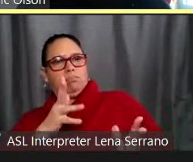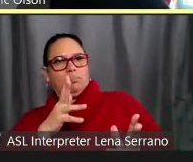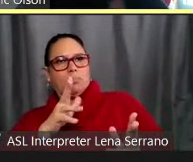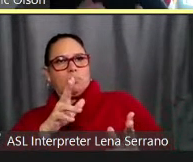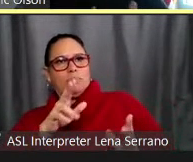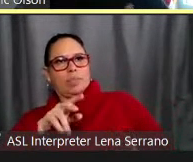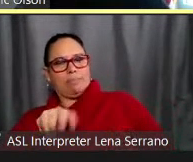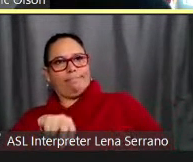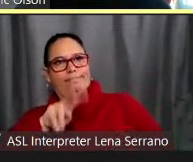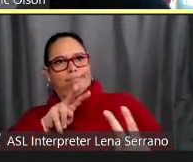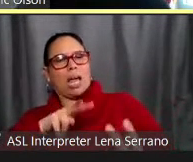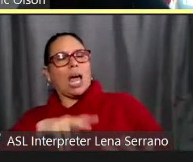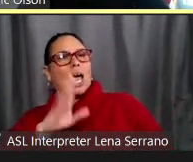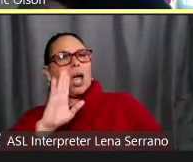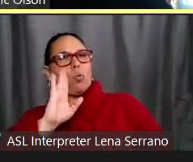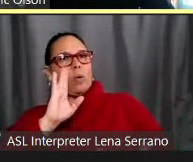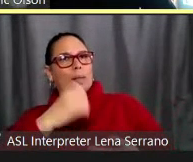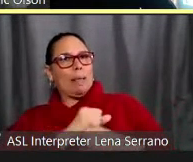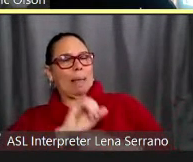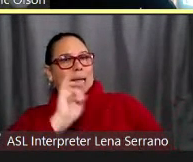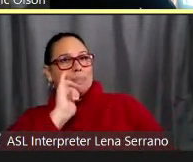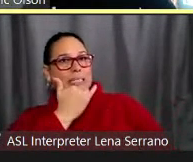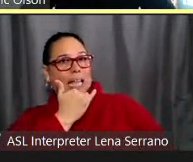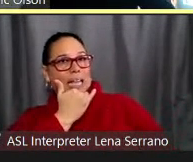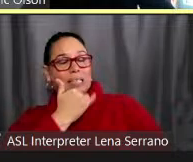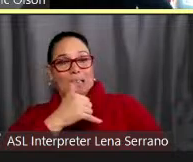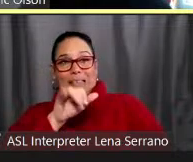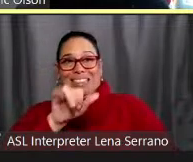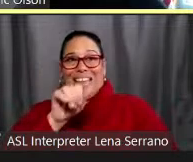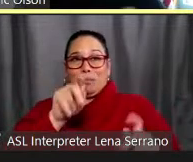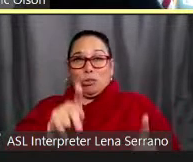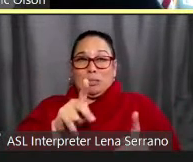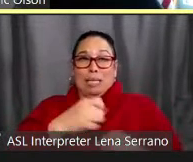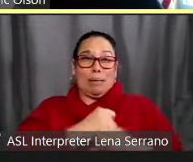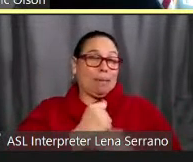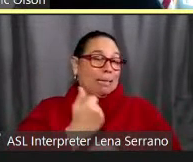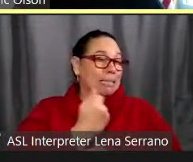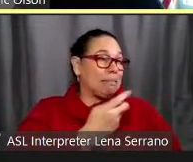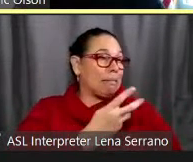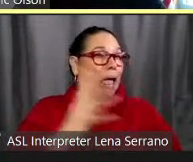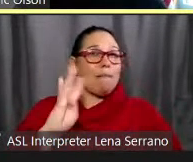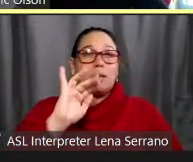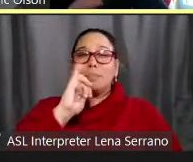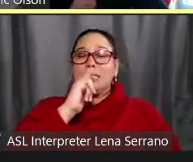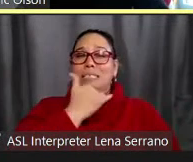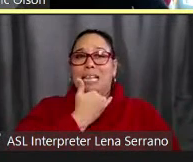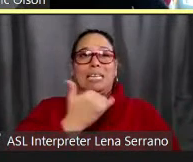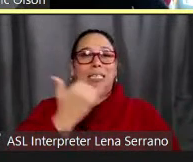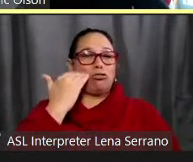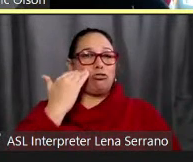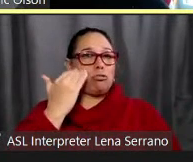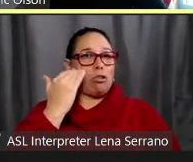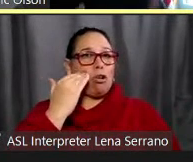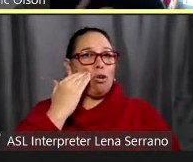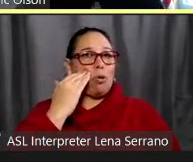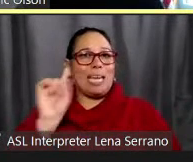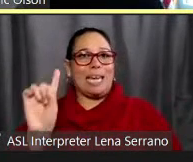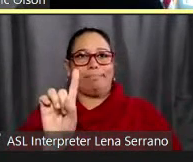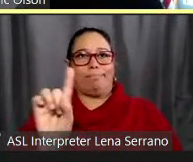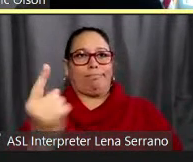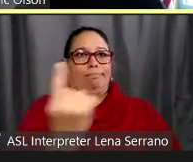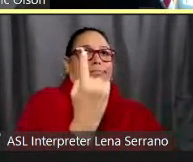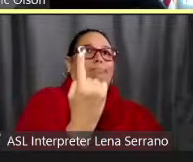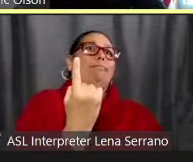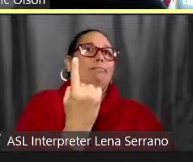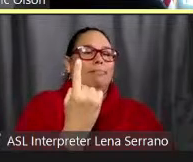against is going to be making mistakes. And this individual made several, turning his back on his intended victims multiple times, letting Ginger